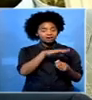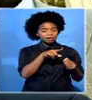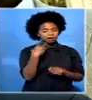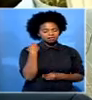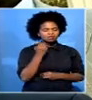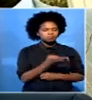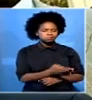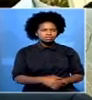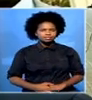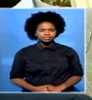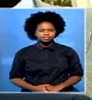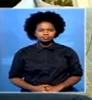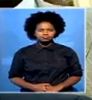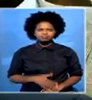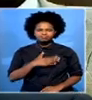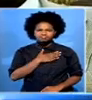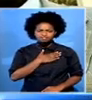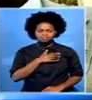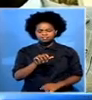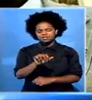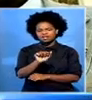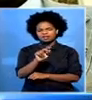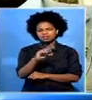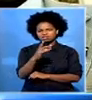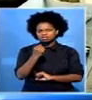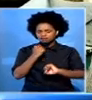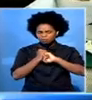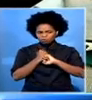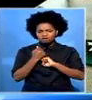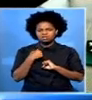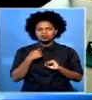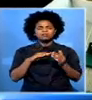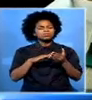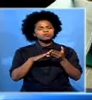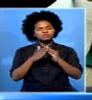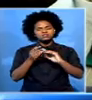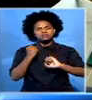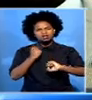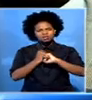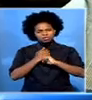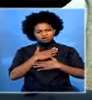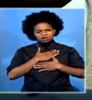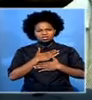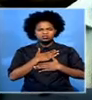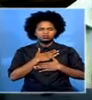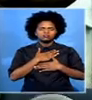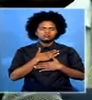of the ANC government, members of the community, members of the media in